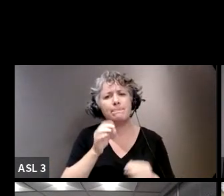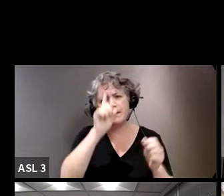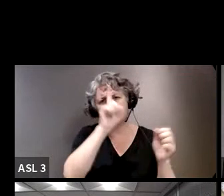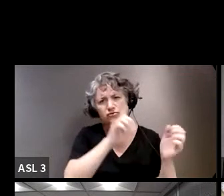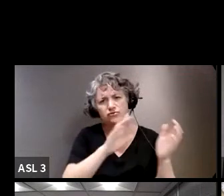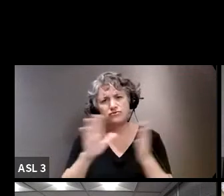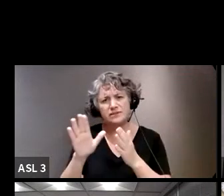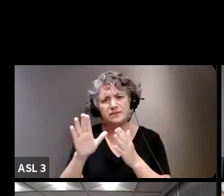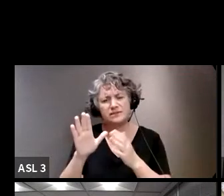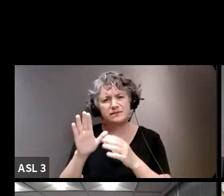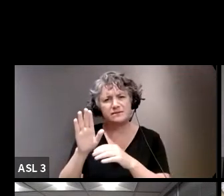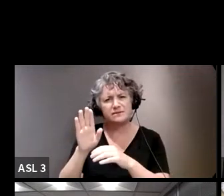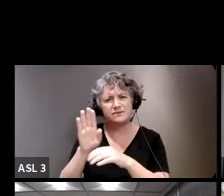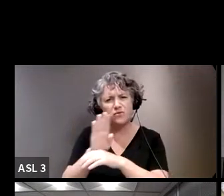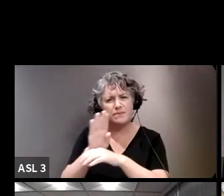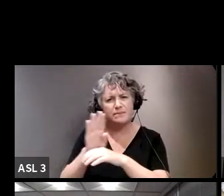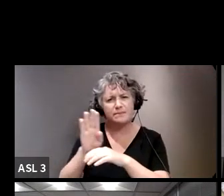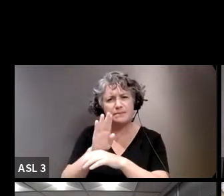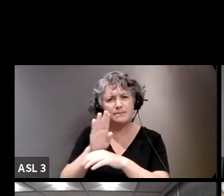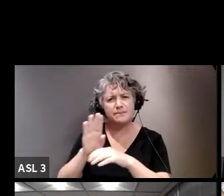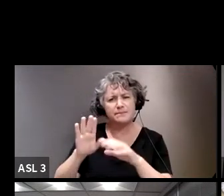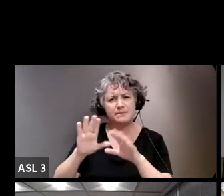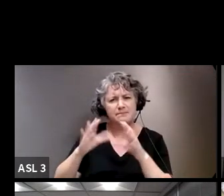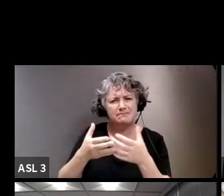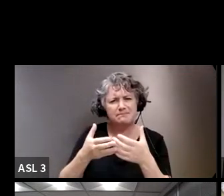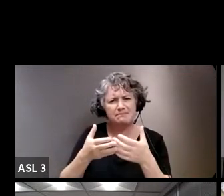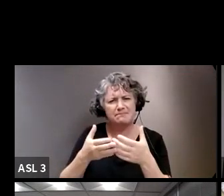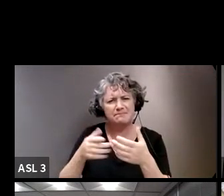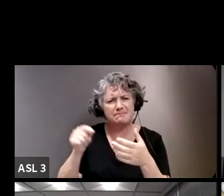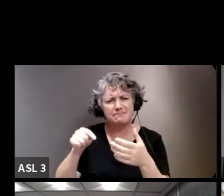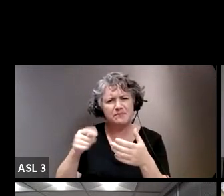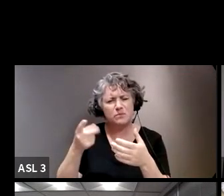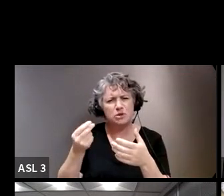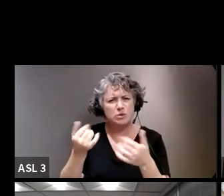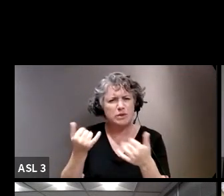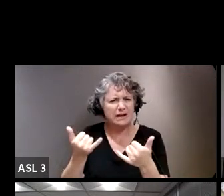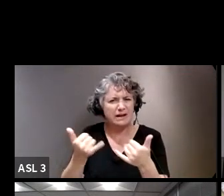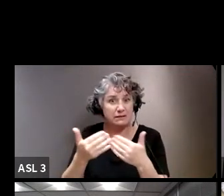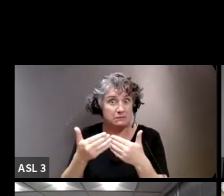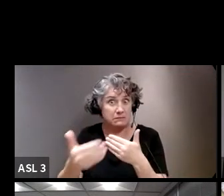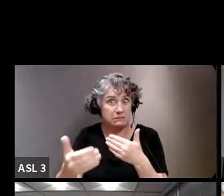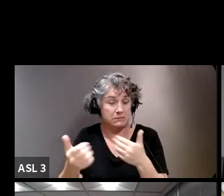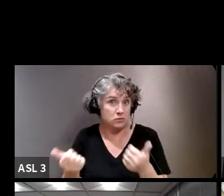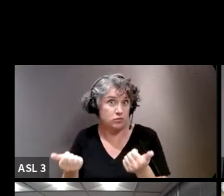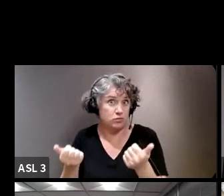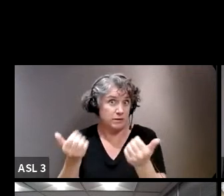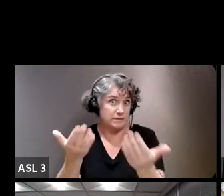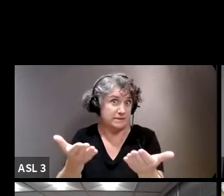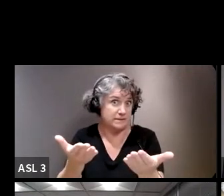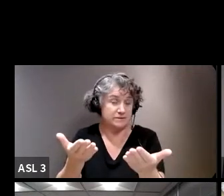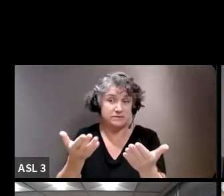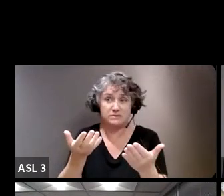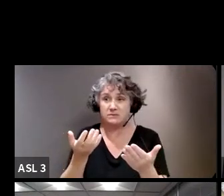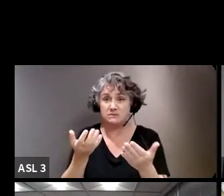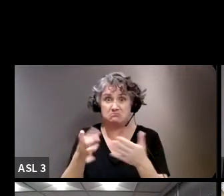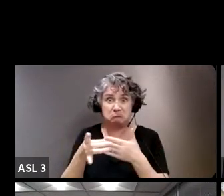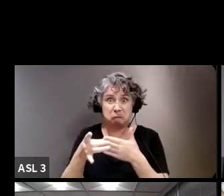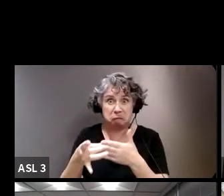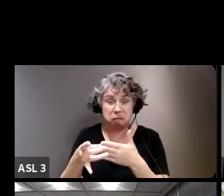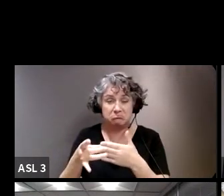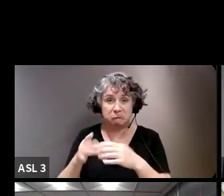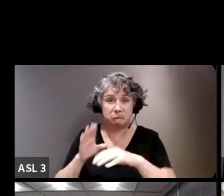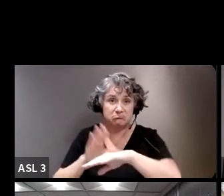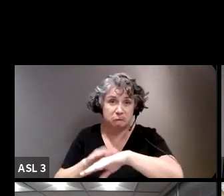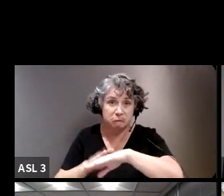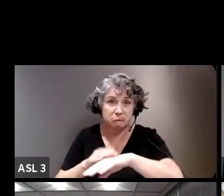corp's role now at this point are they going to be providing any recommendations uh and and guiding us on different